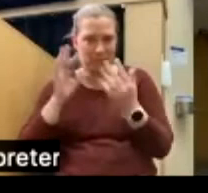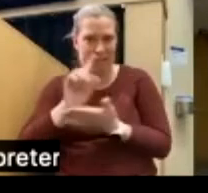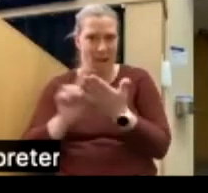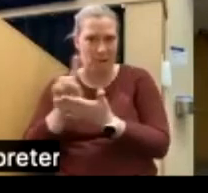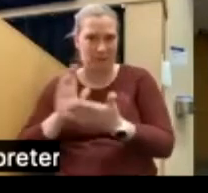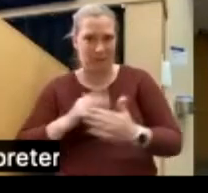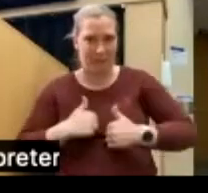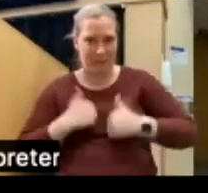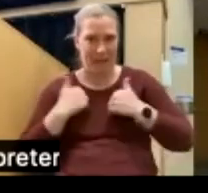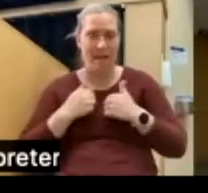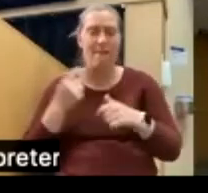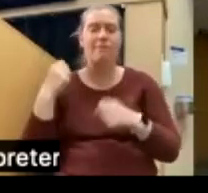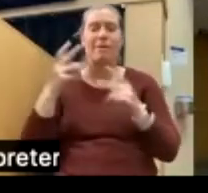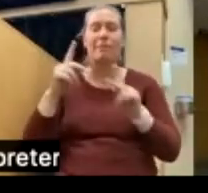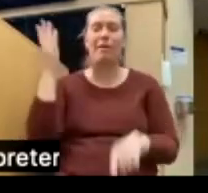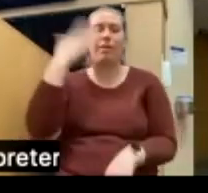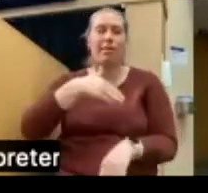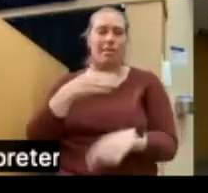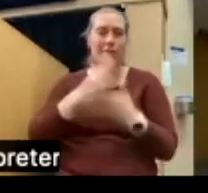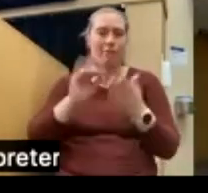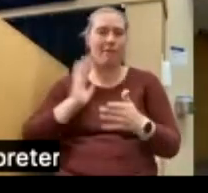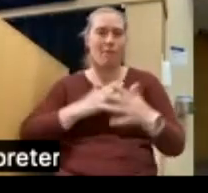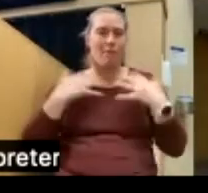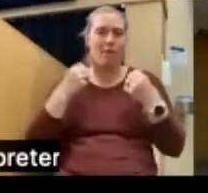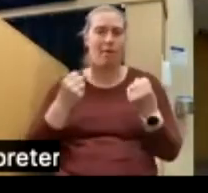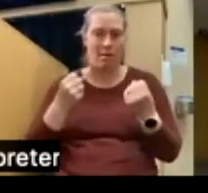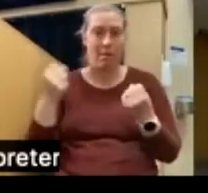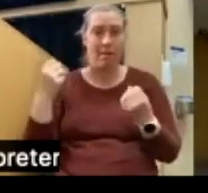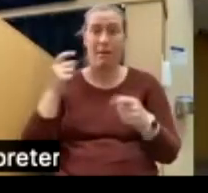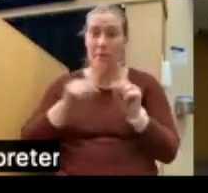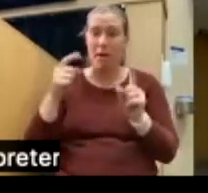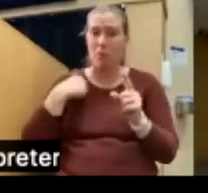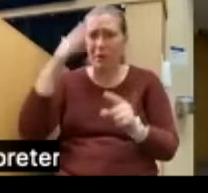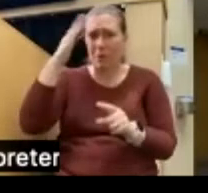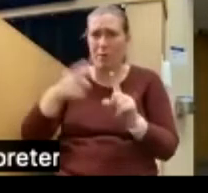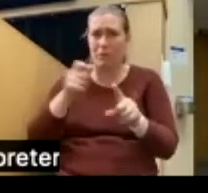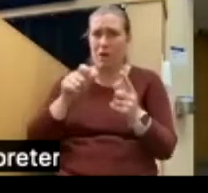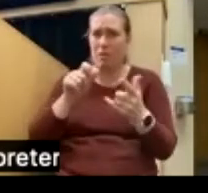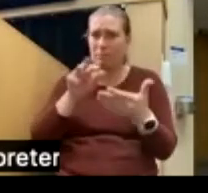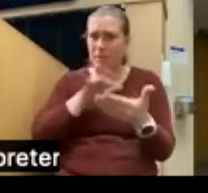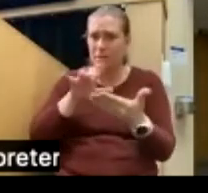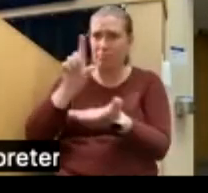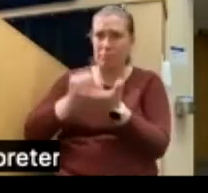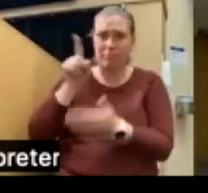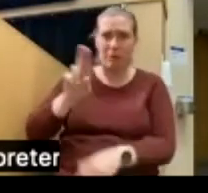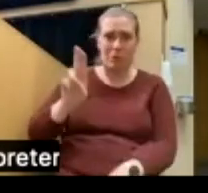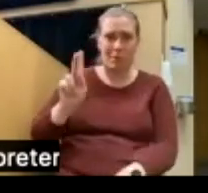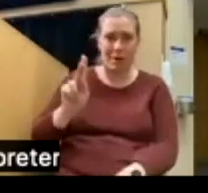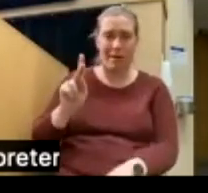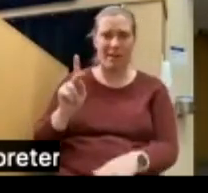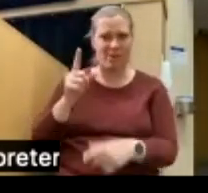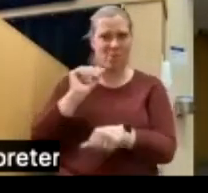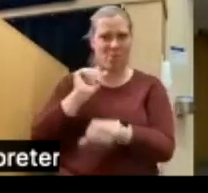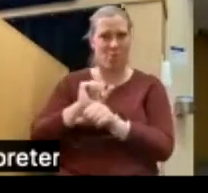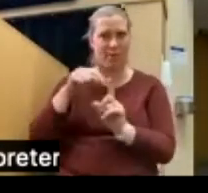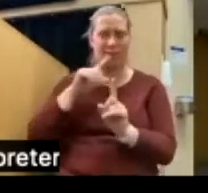of our health. But we know from the longitudinal Whitehall studies that were done in the UK that it's often the most important driver in